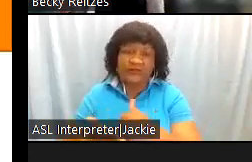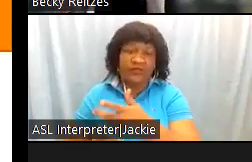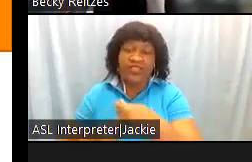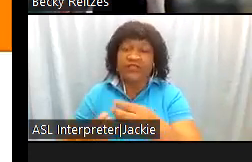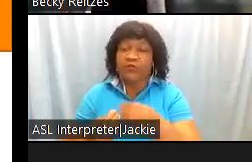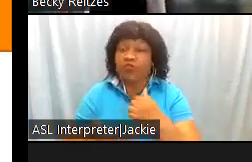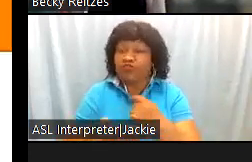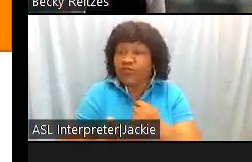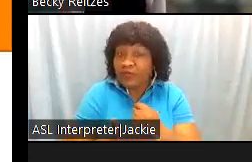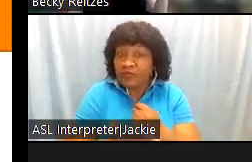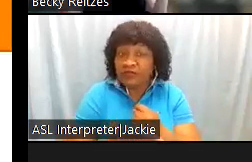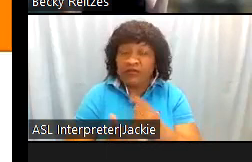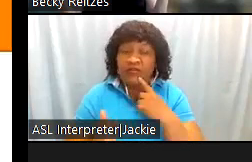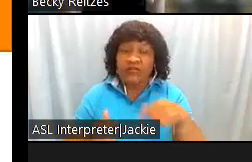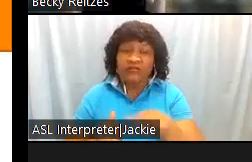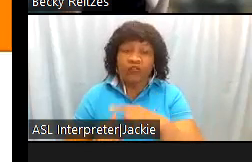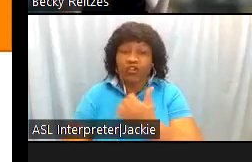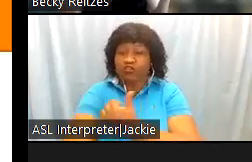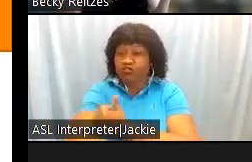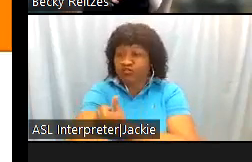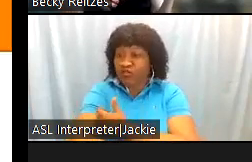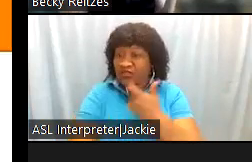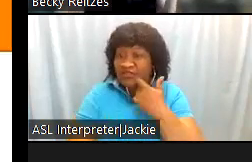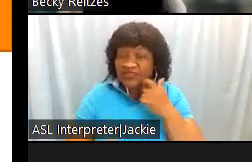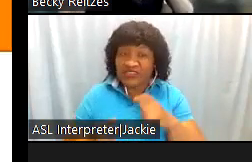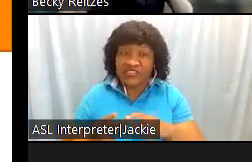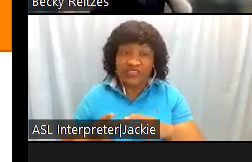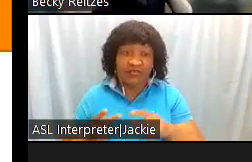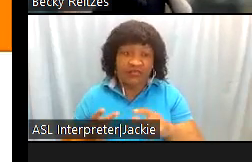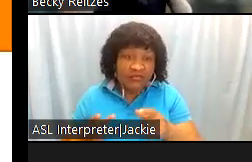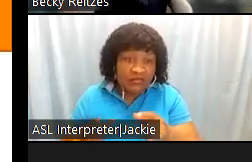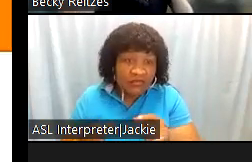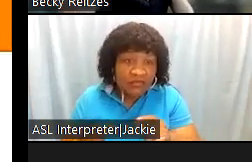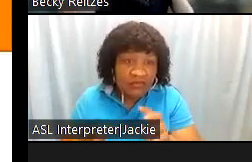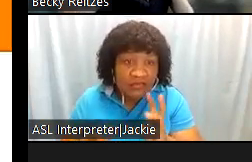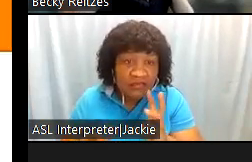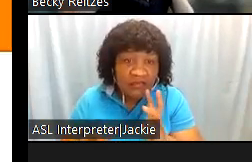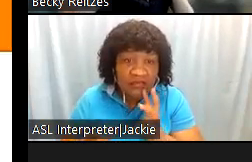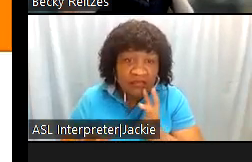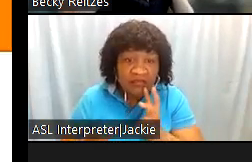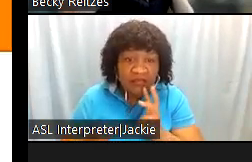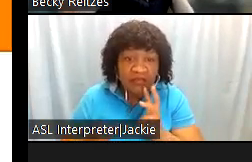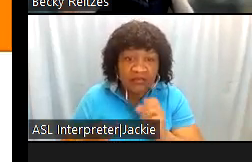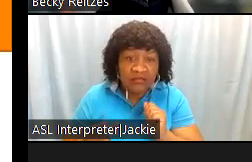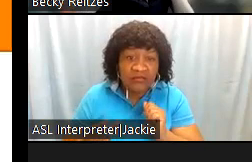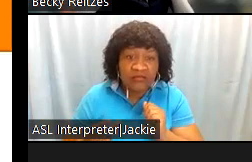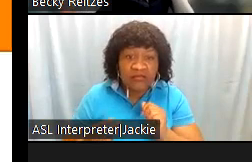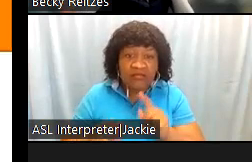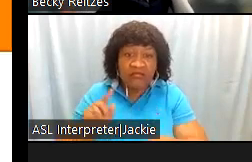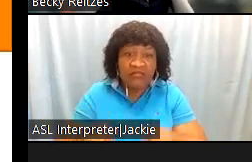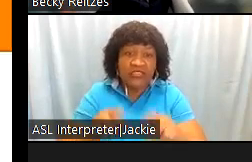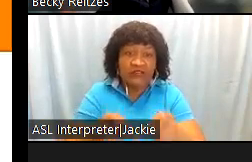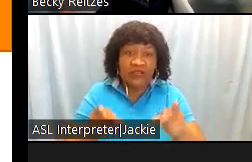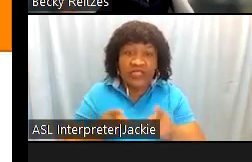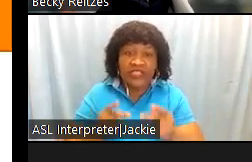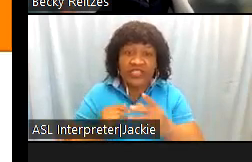treatment for drug addiction while they're at these programs. While they're at these locations, if